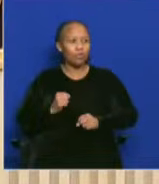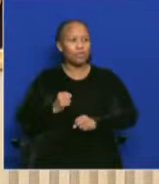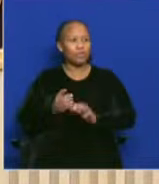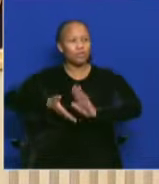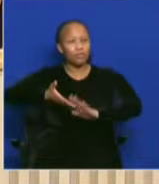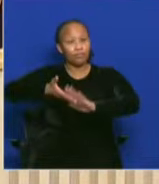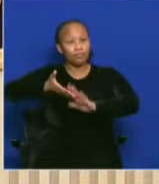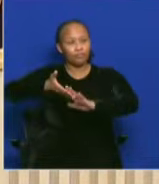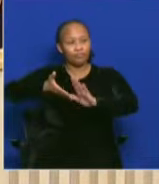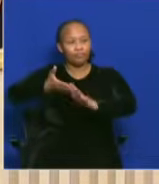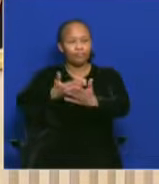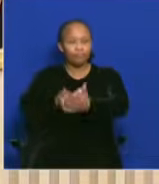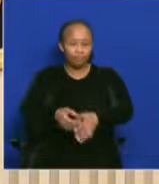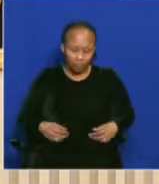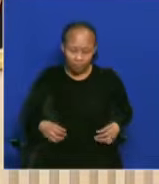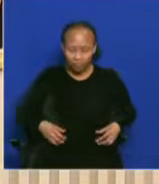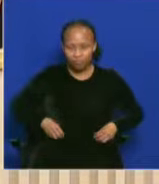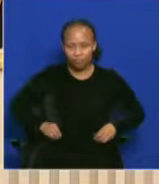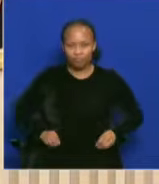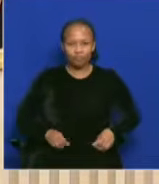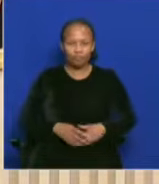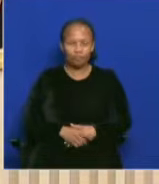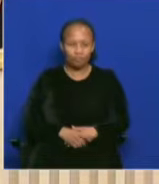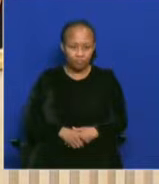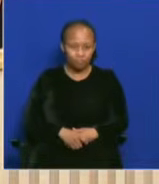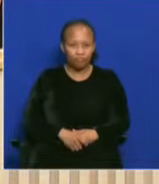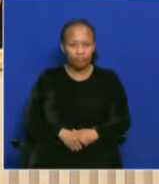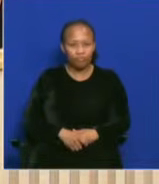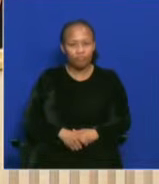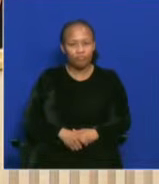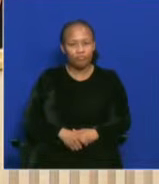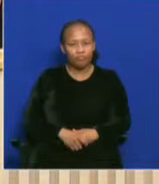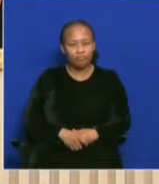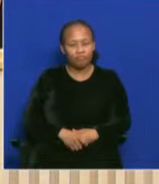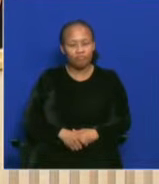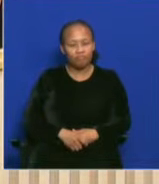So that's fairly self-explanatory.